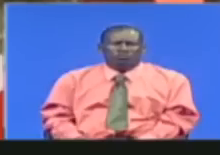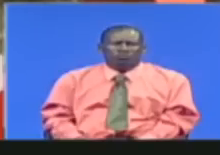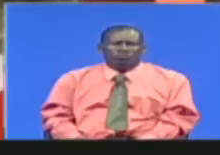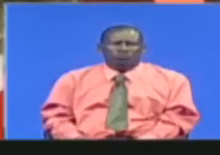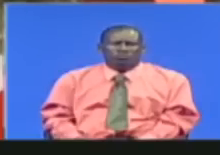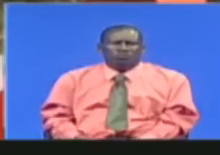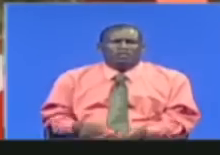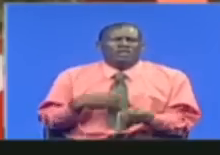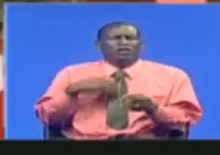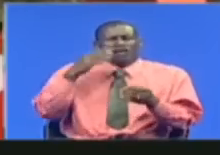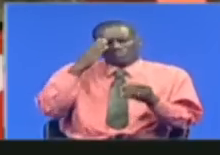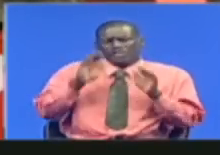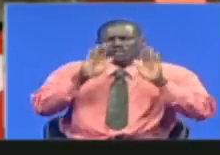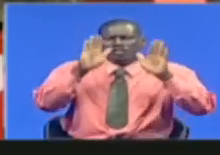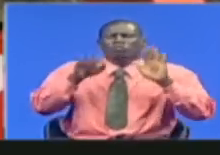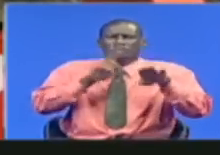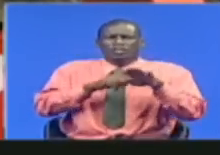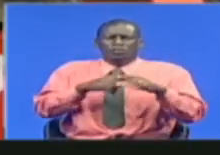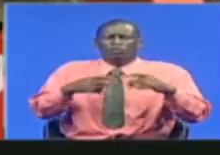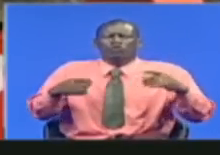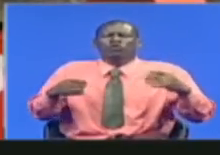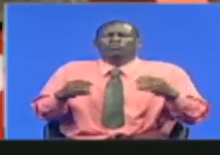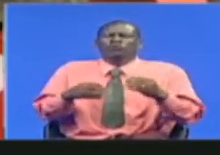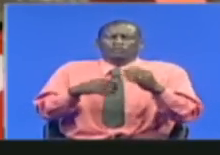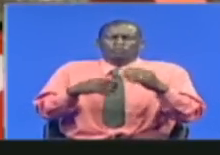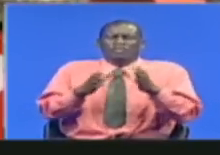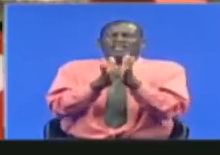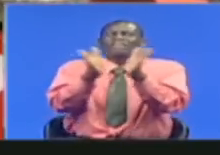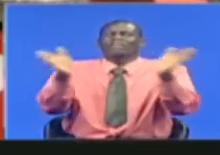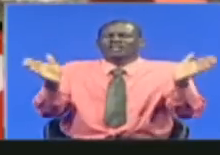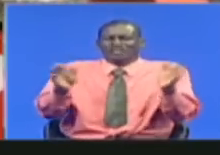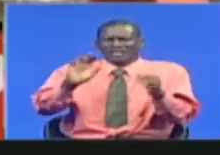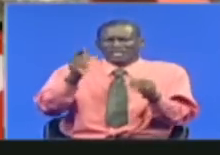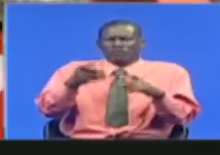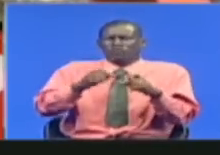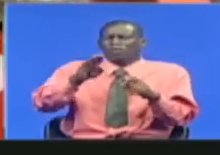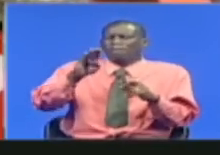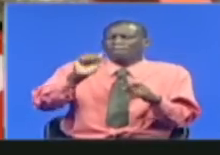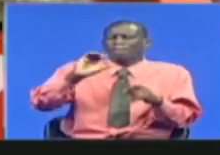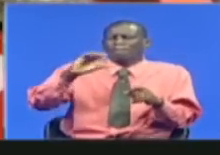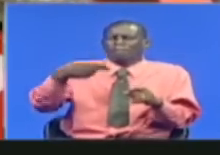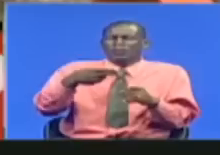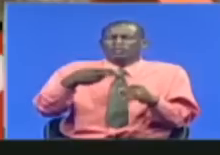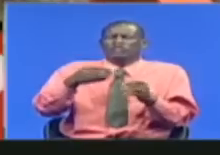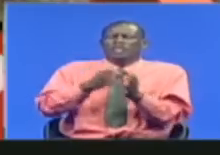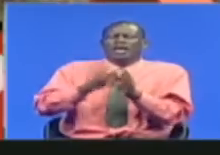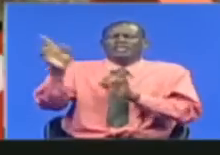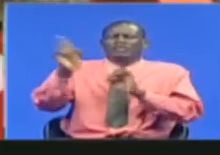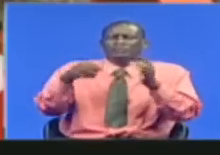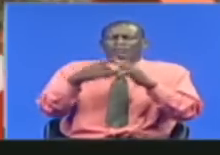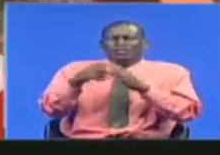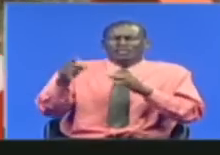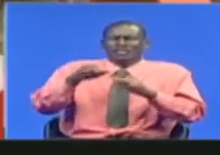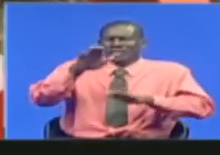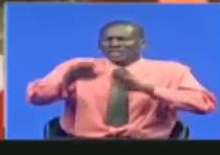I think it's a high time that we diversify the product of Kenya from the beach and the safari to mountaineering as well. And we have a